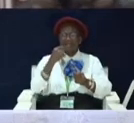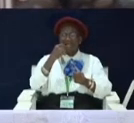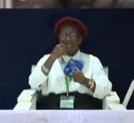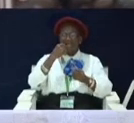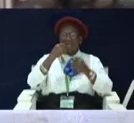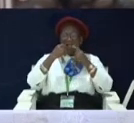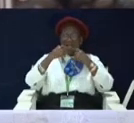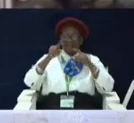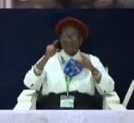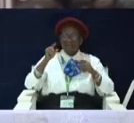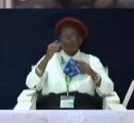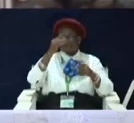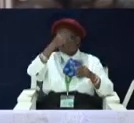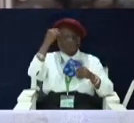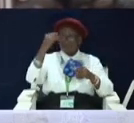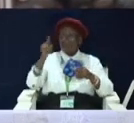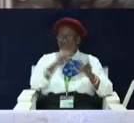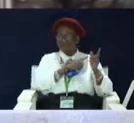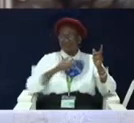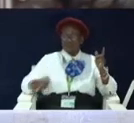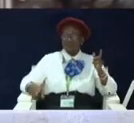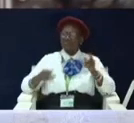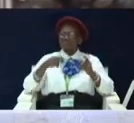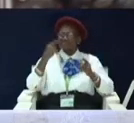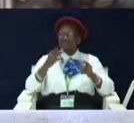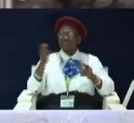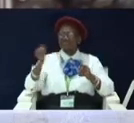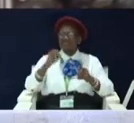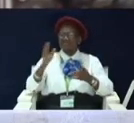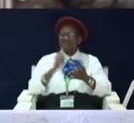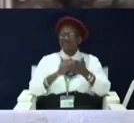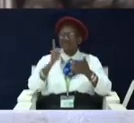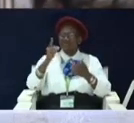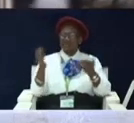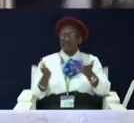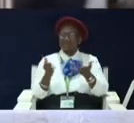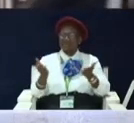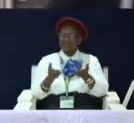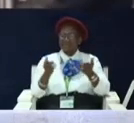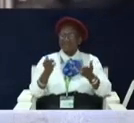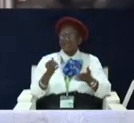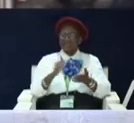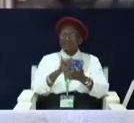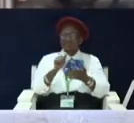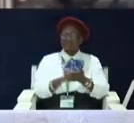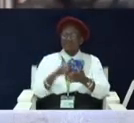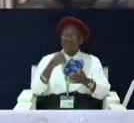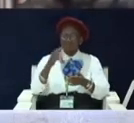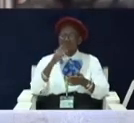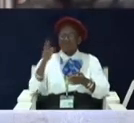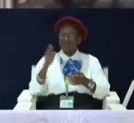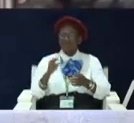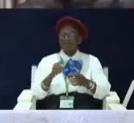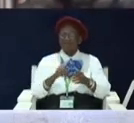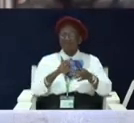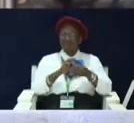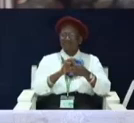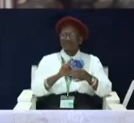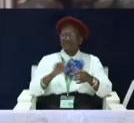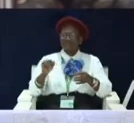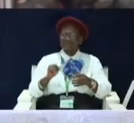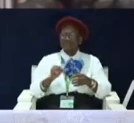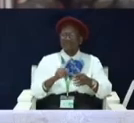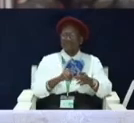Because the Lord says there is someone here. Nítorí Ọlọ́run sọ pé nìkan bẹ níyì. Those who are actually resisting your